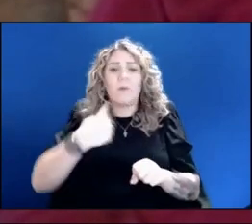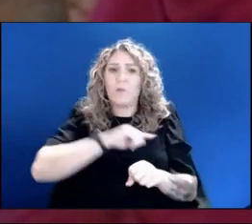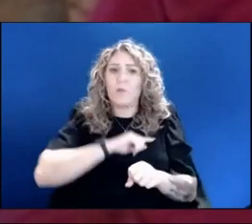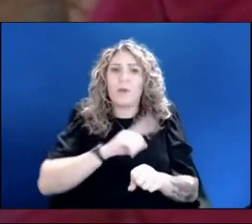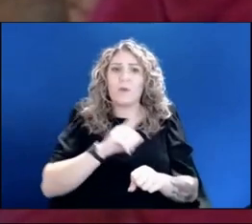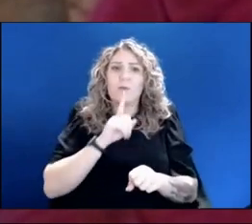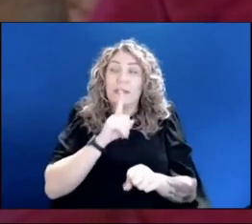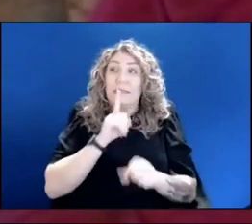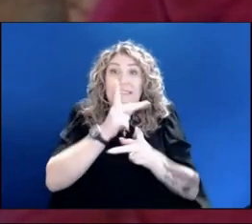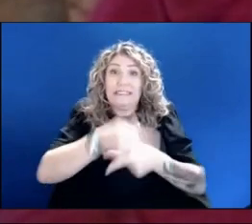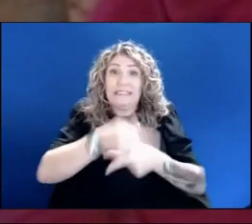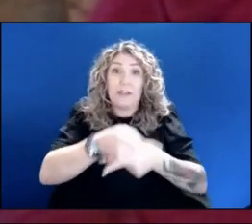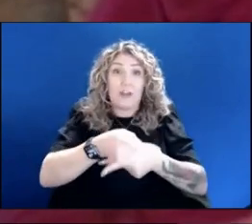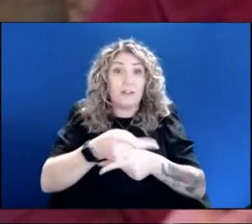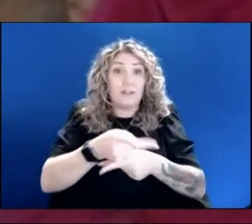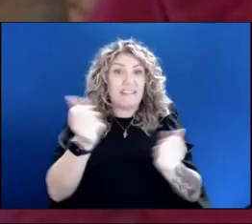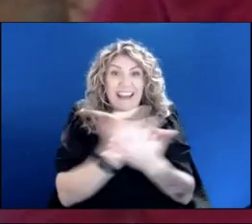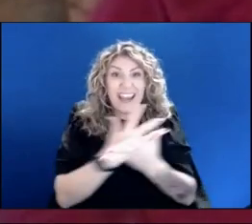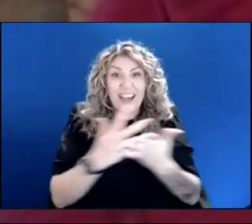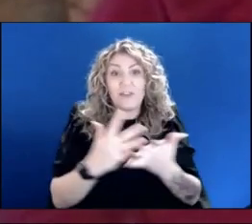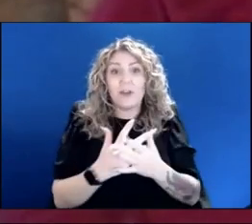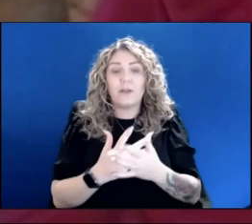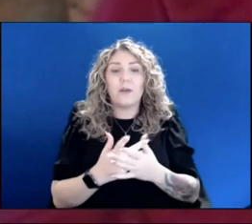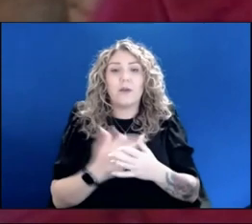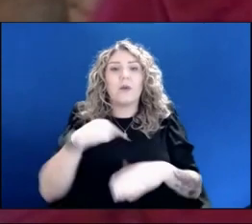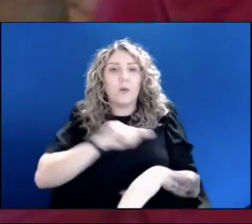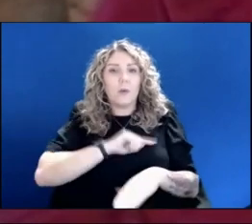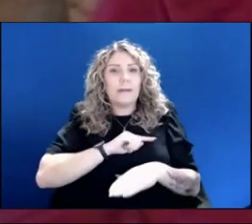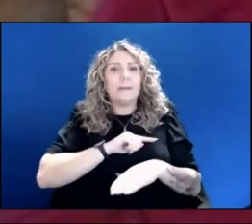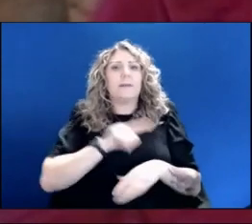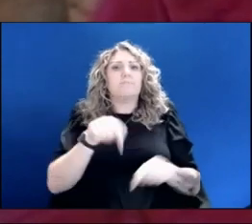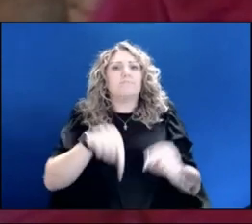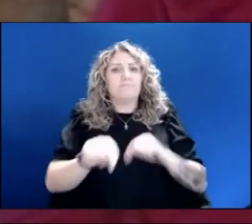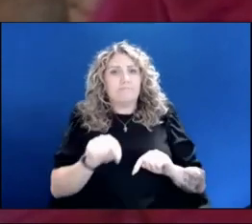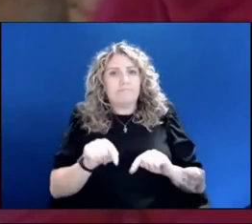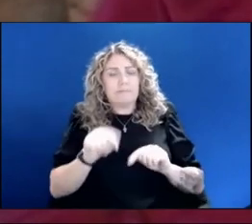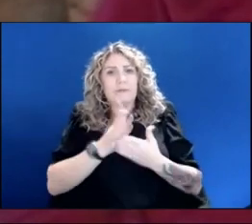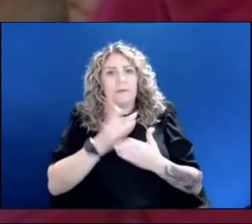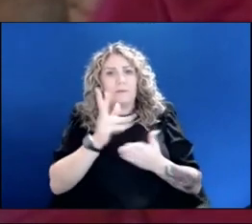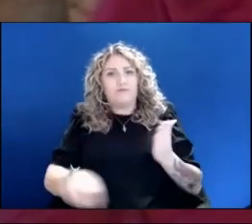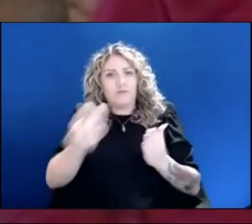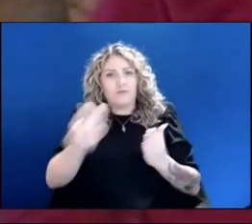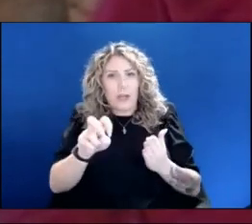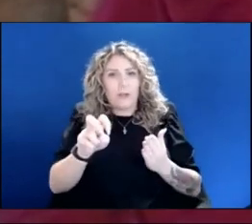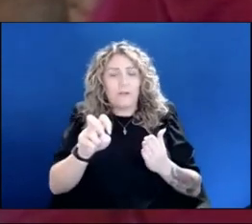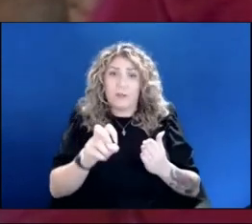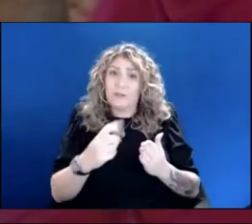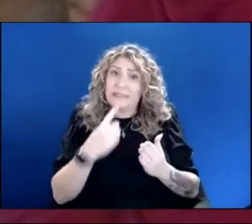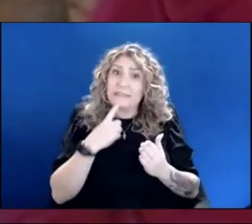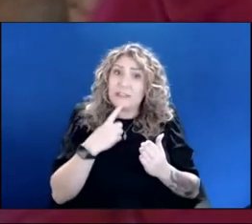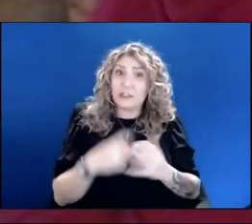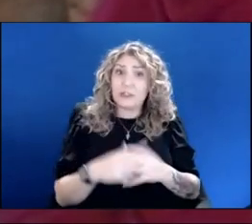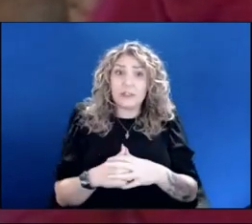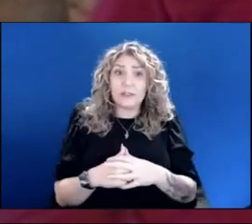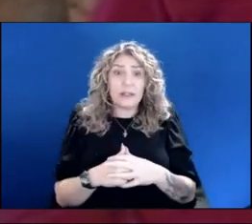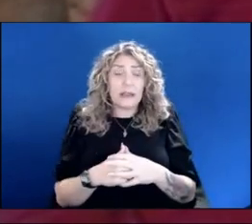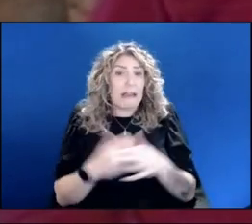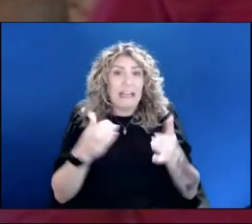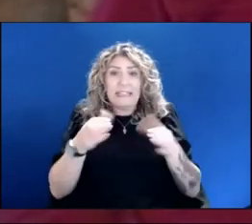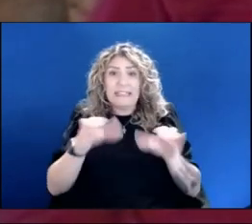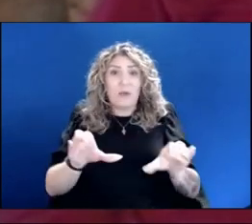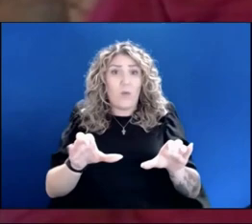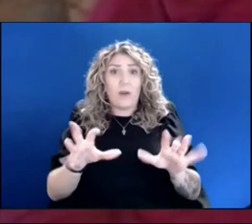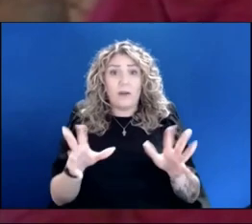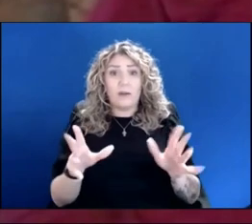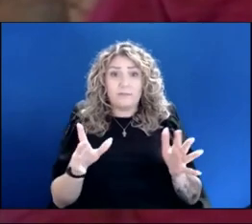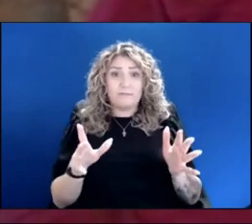cautious about everything. We kind of, you know, scaled back, you know, any like traveling and everything, because we took it pretty serious. You know, I didn't want to, you